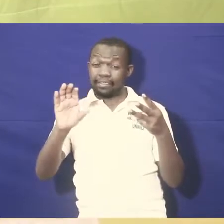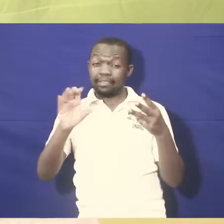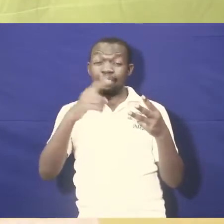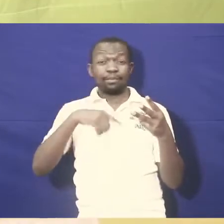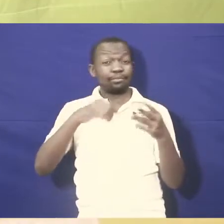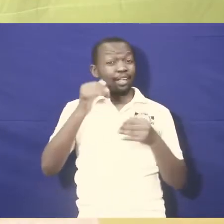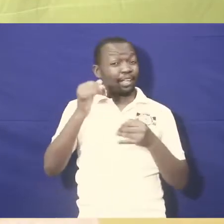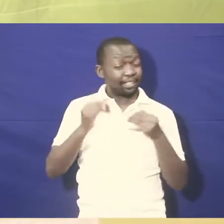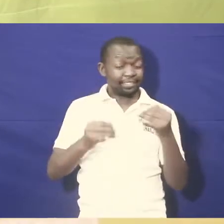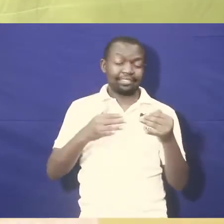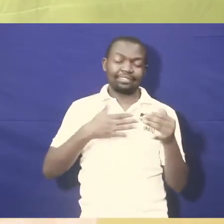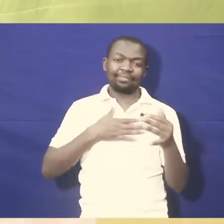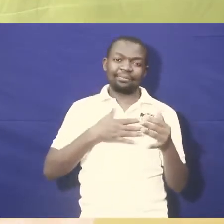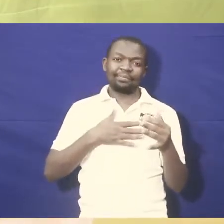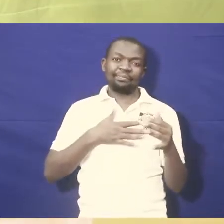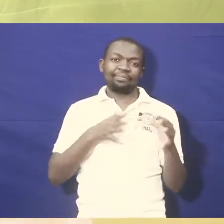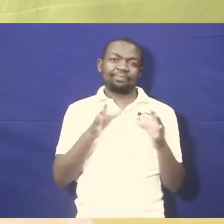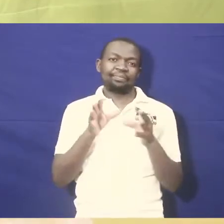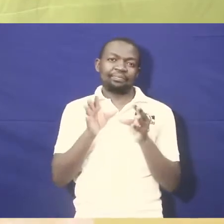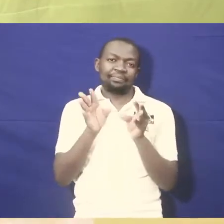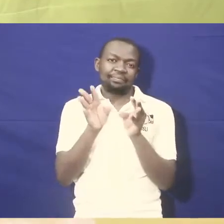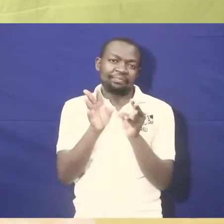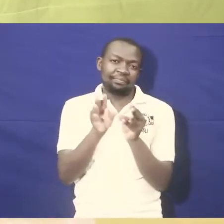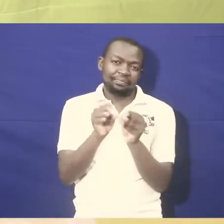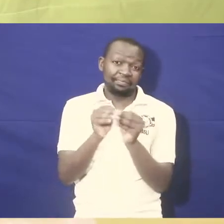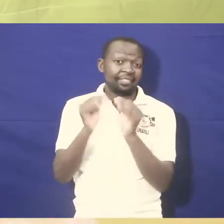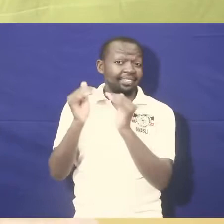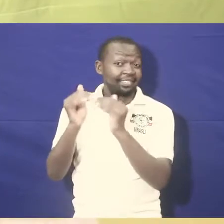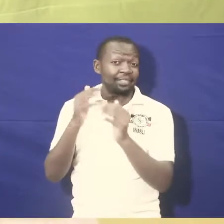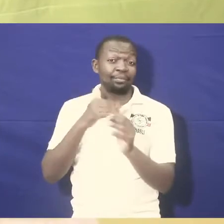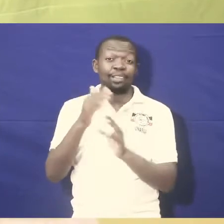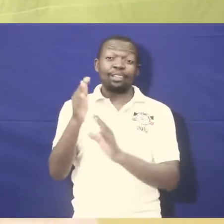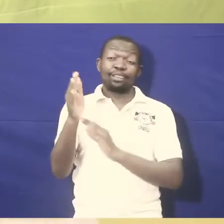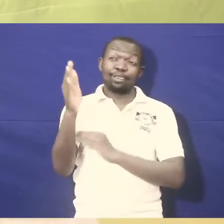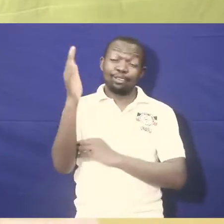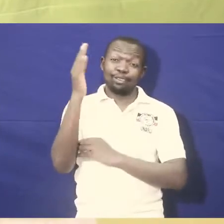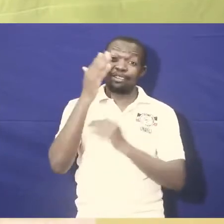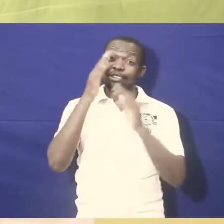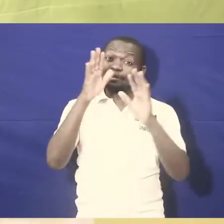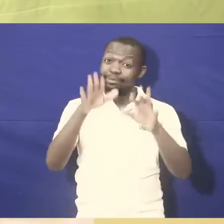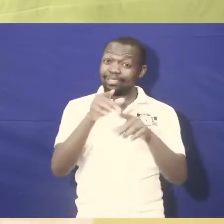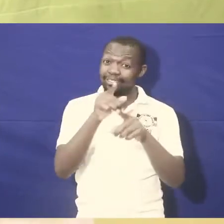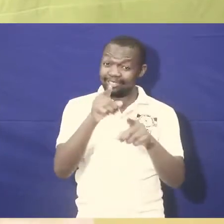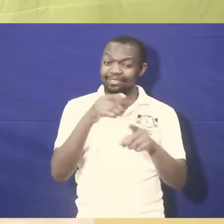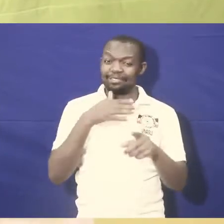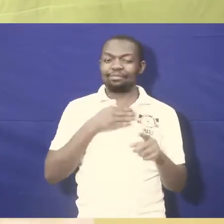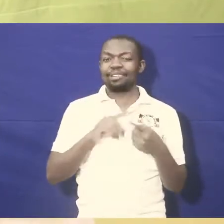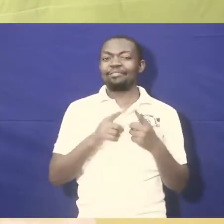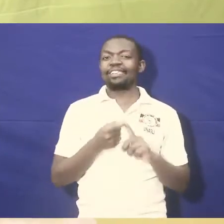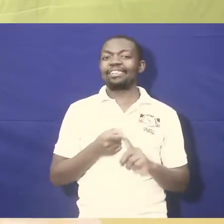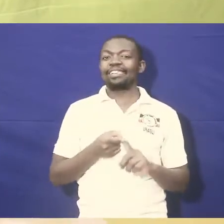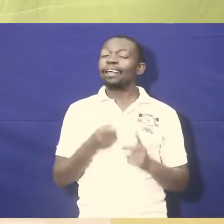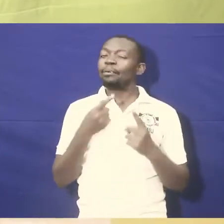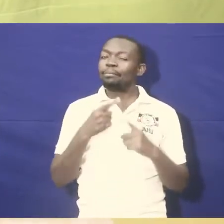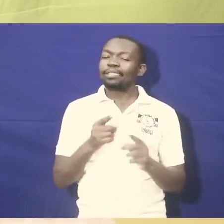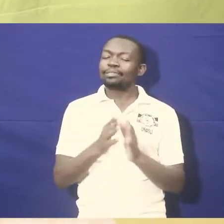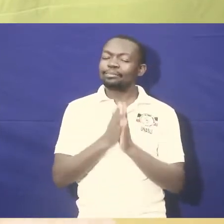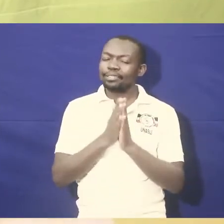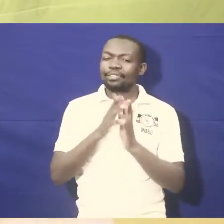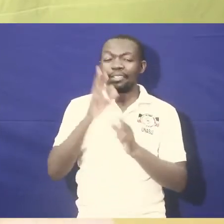lesson now. I want God to bless you, my friend. But remember to keep yourself